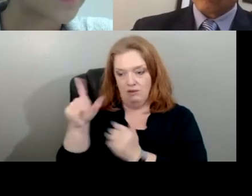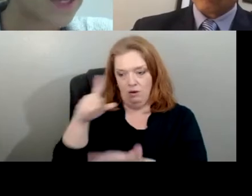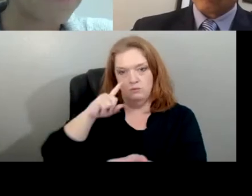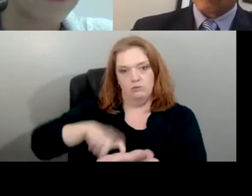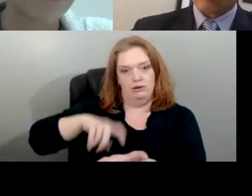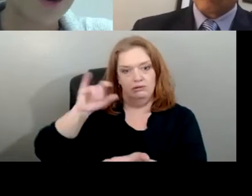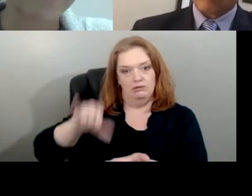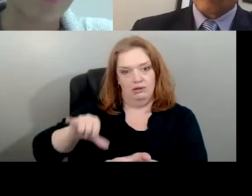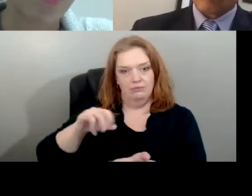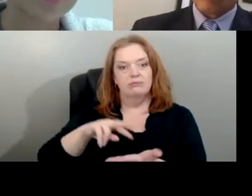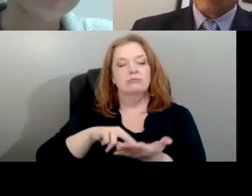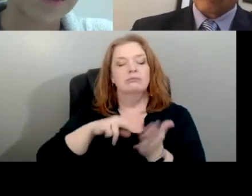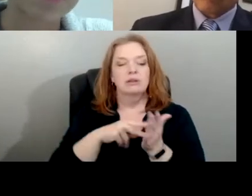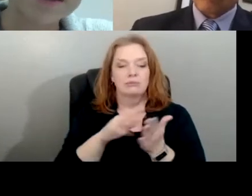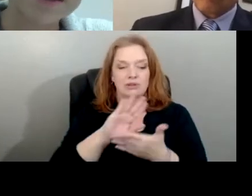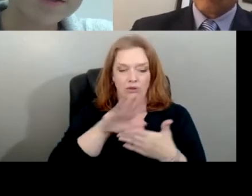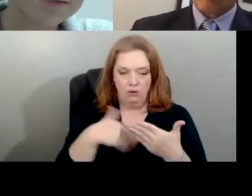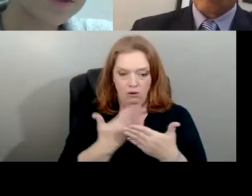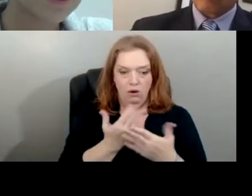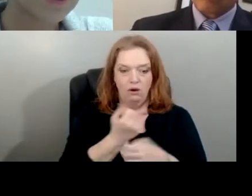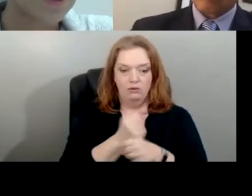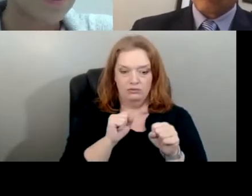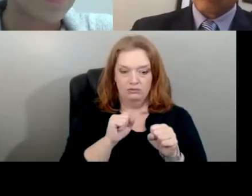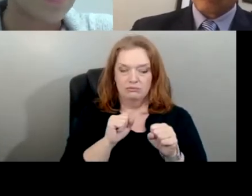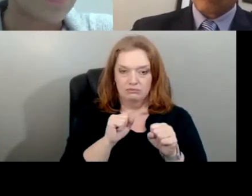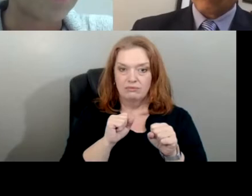provides a safe environment for all state residences.